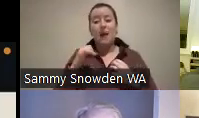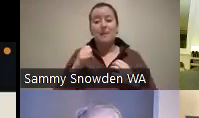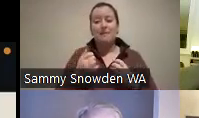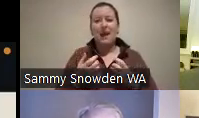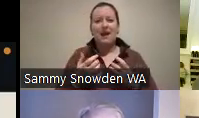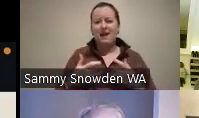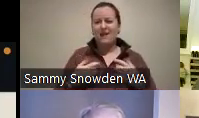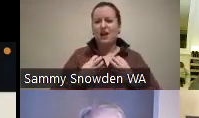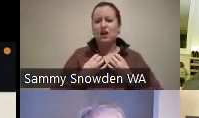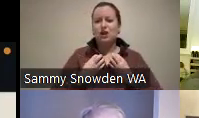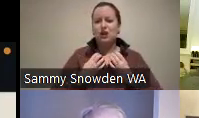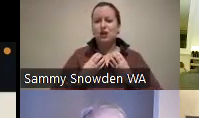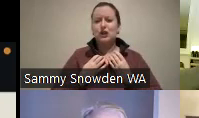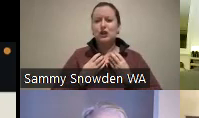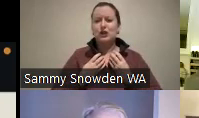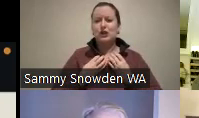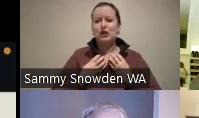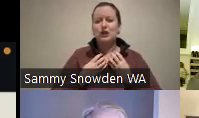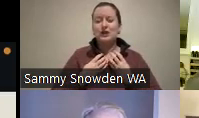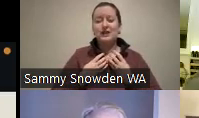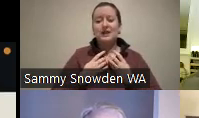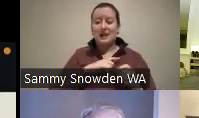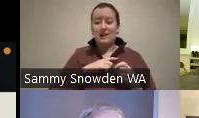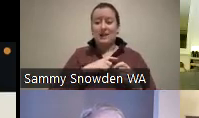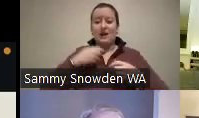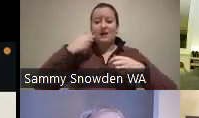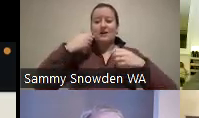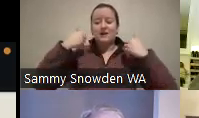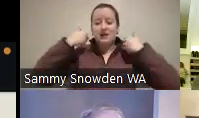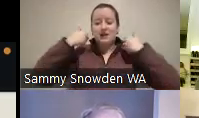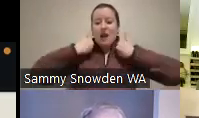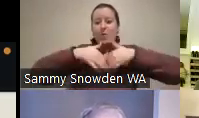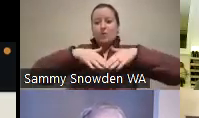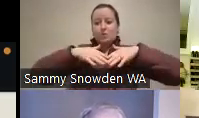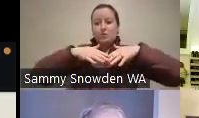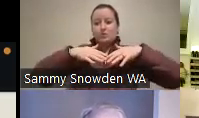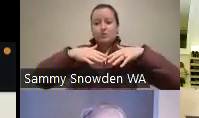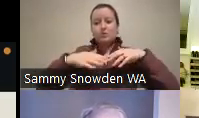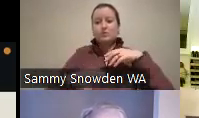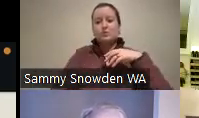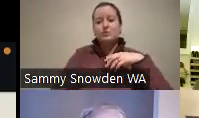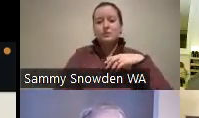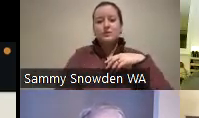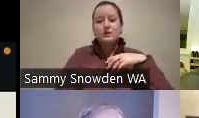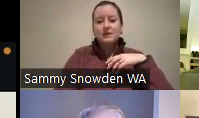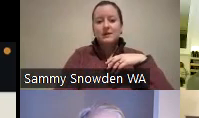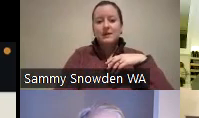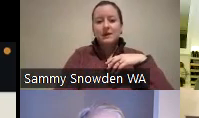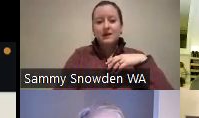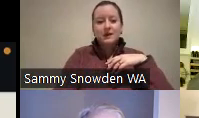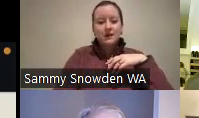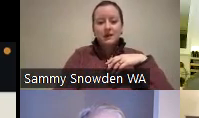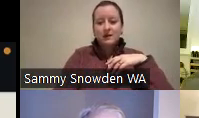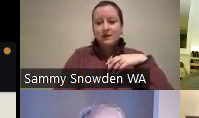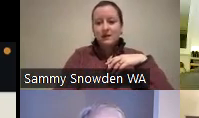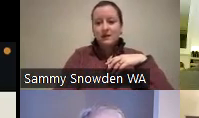lymphatic system. I'll go a little bit quick through it because obviously we've got a lot on tonight, but about 12 times for each one of these movements. And then you're